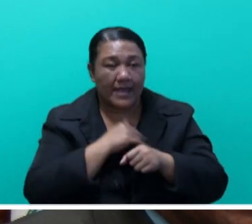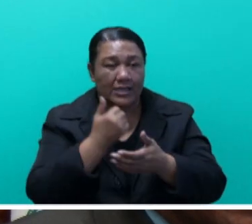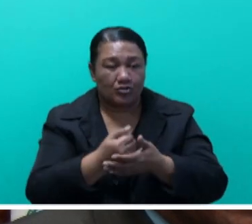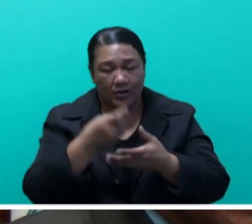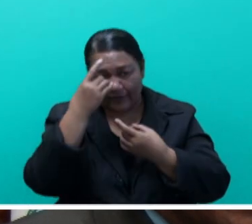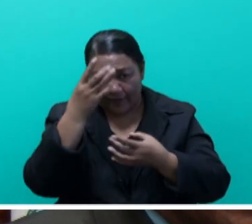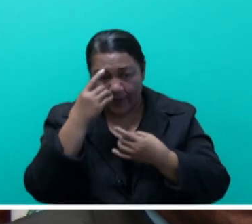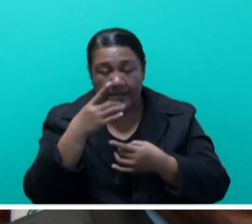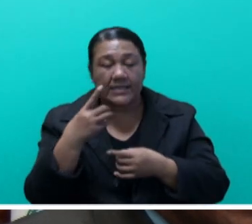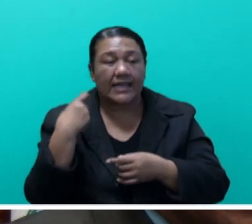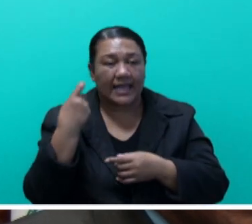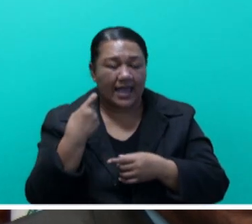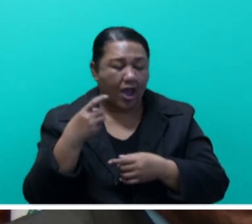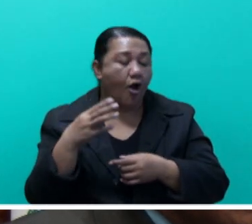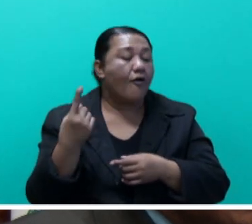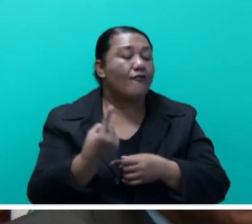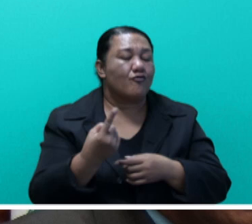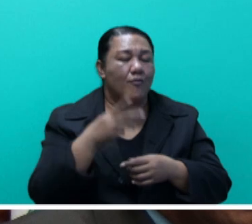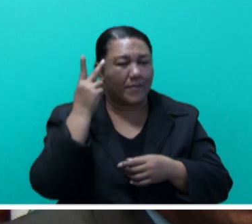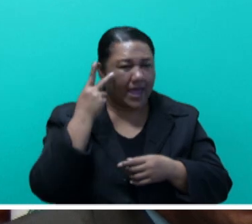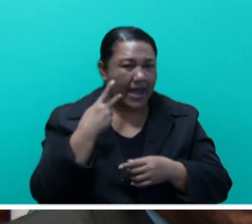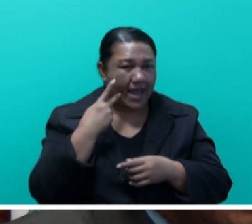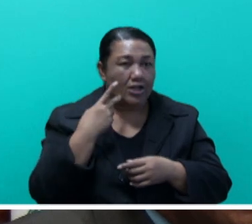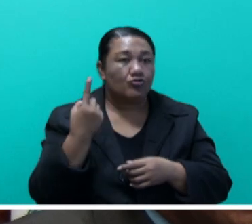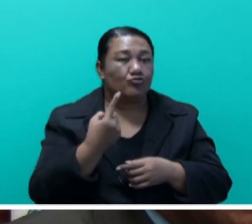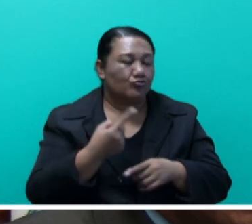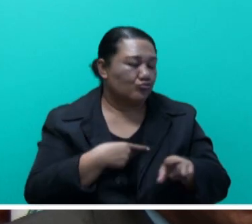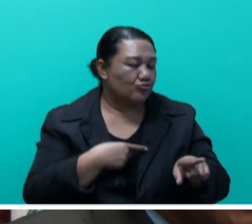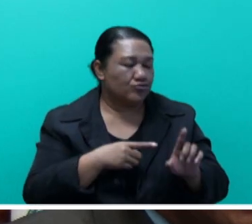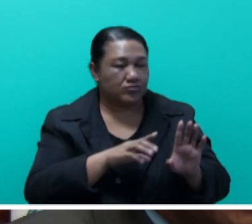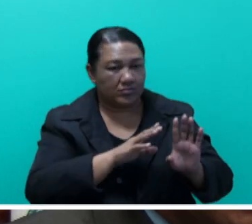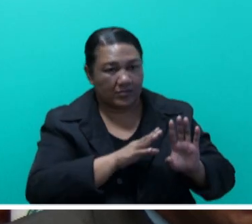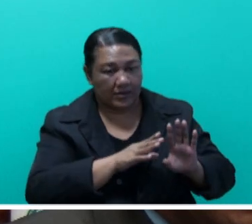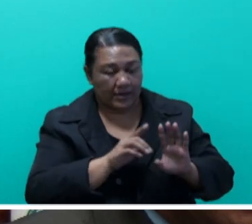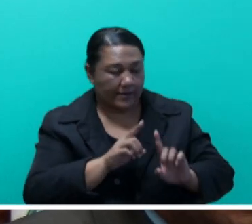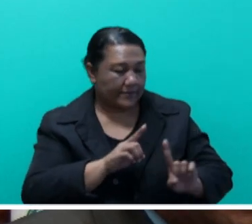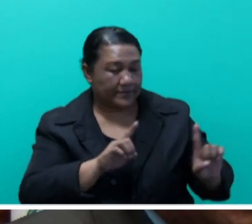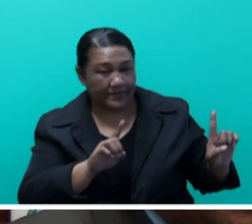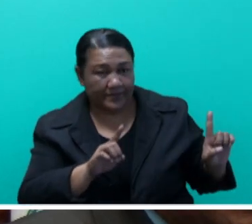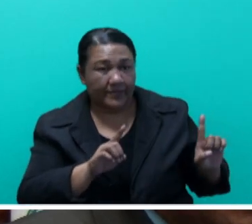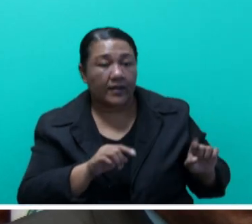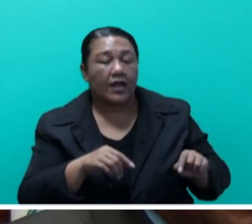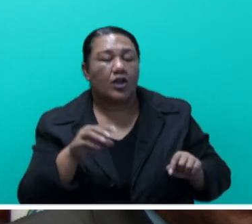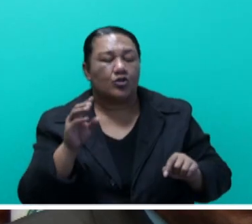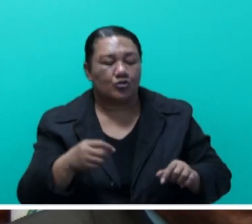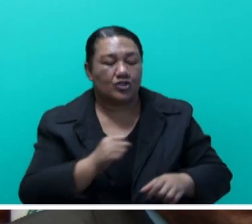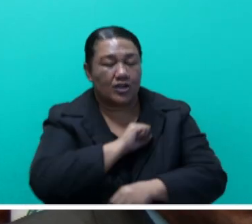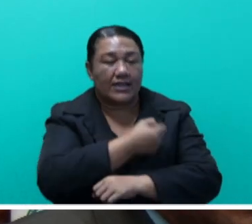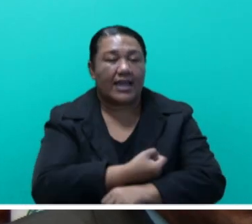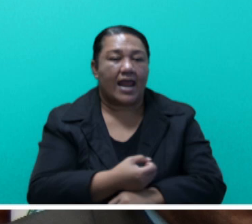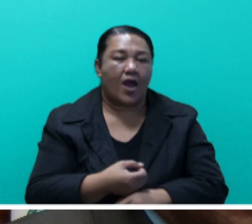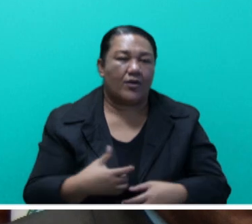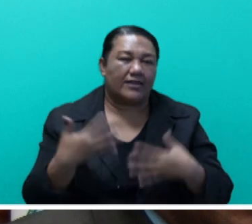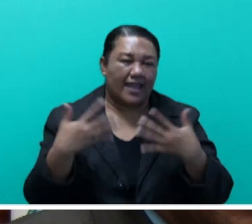the care of parents left behind or guardians. To strengthen our data collection, enabling